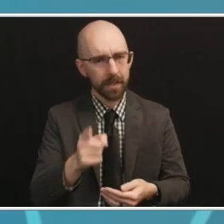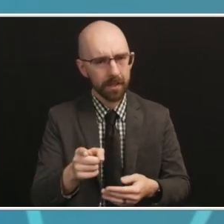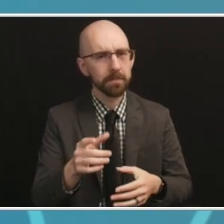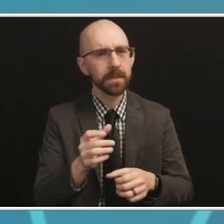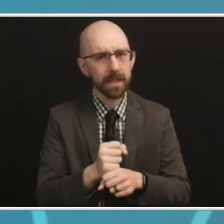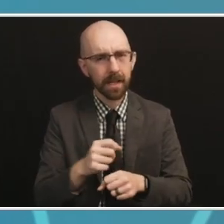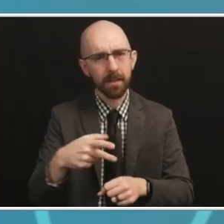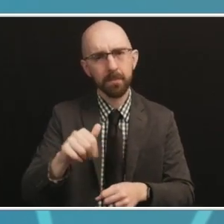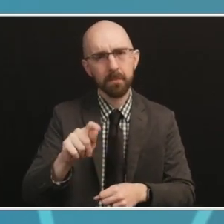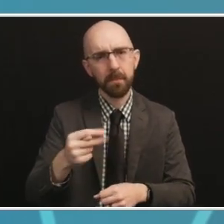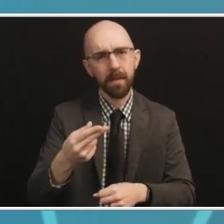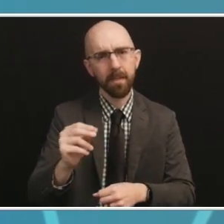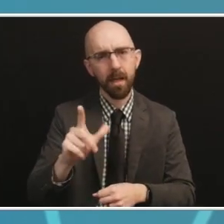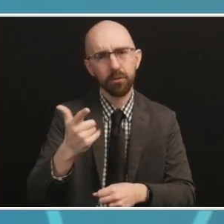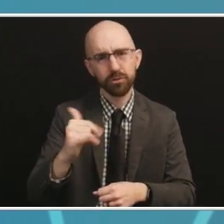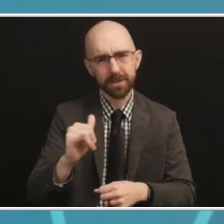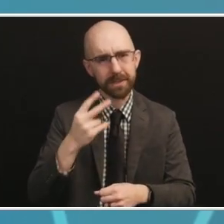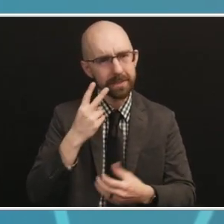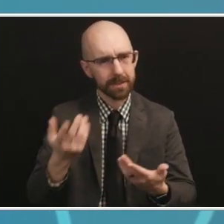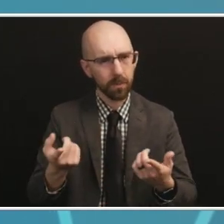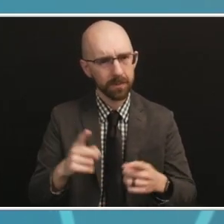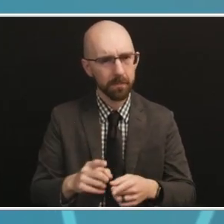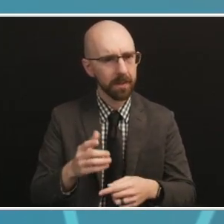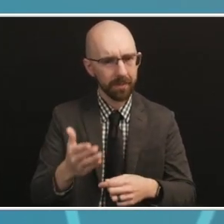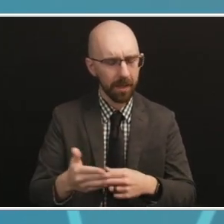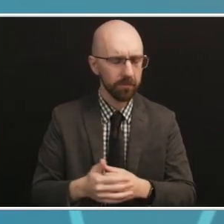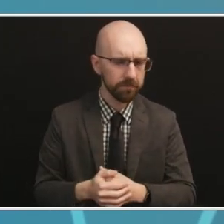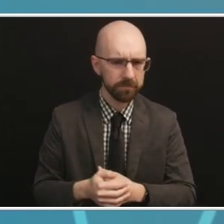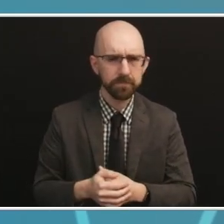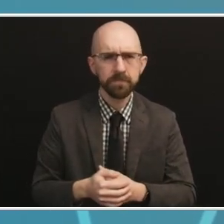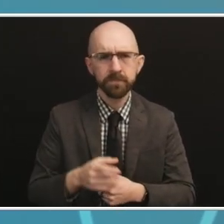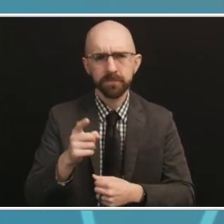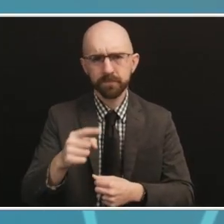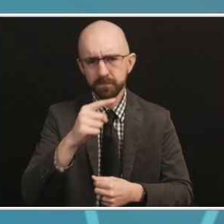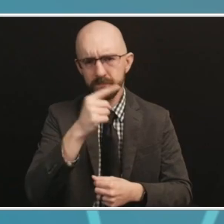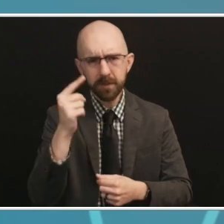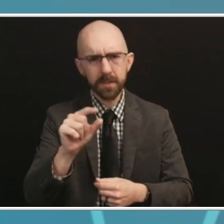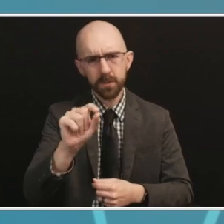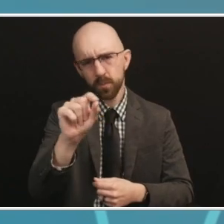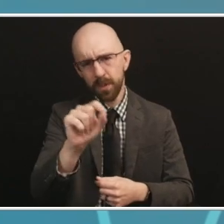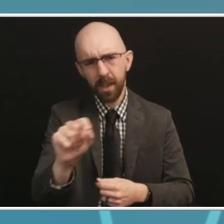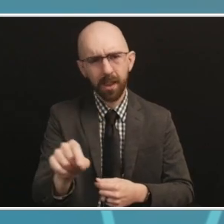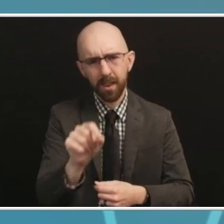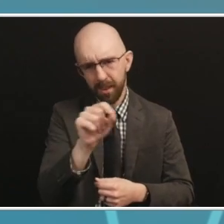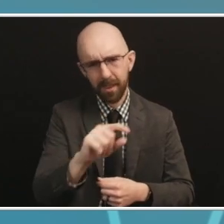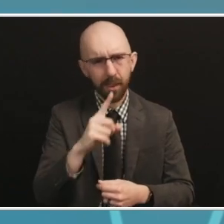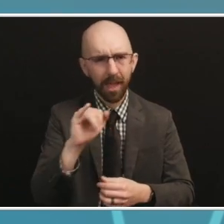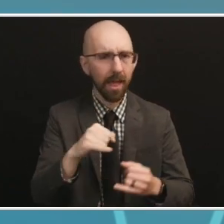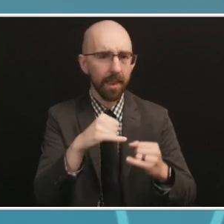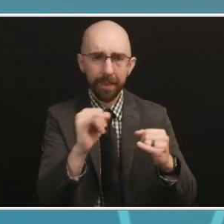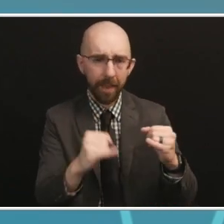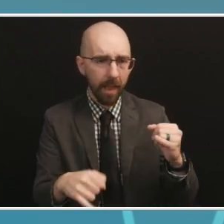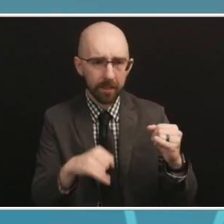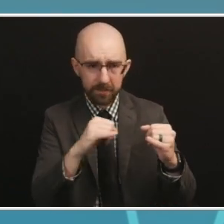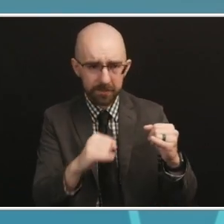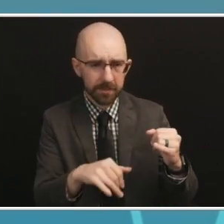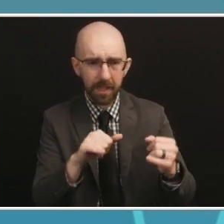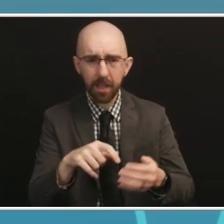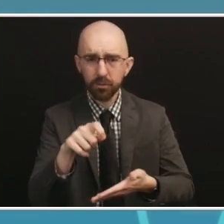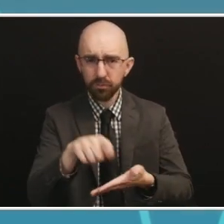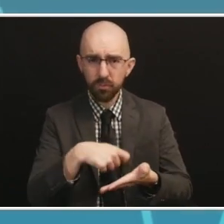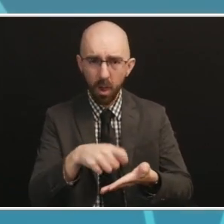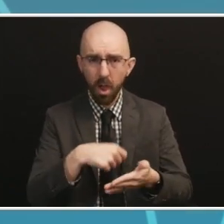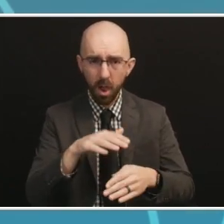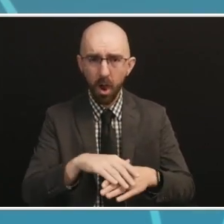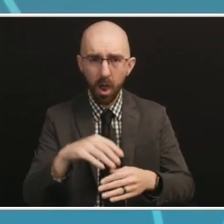to see what was happening there. Are those black squiggly, it looks like lines, were those drawn onto the scan to